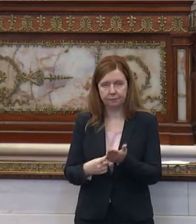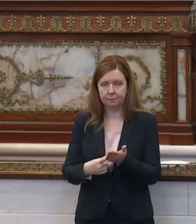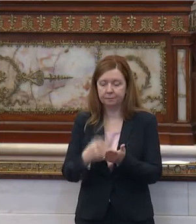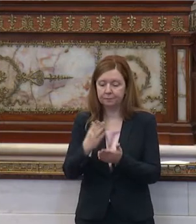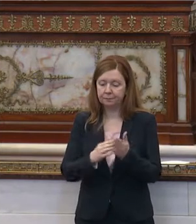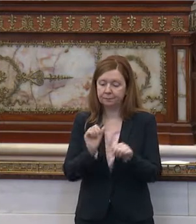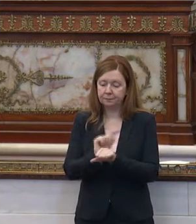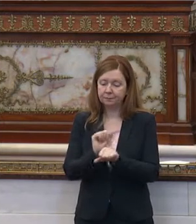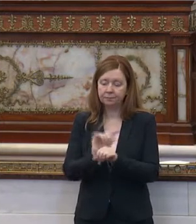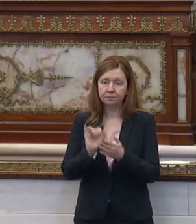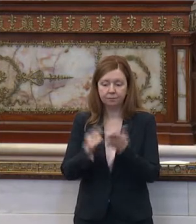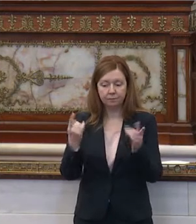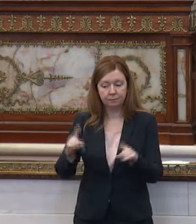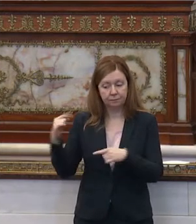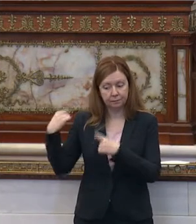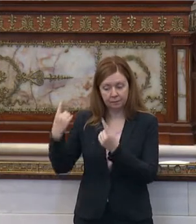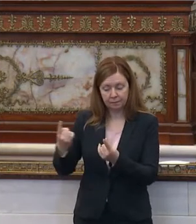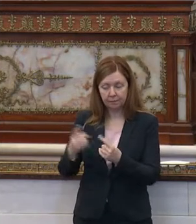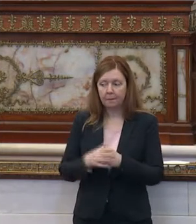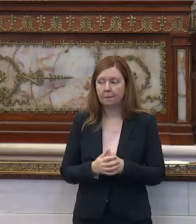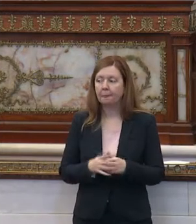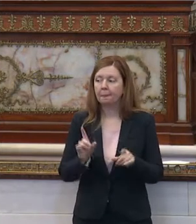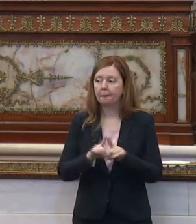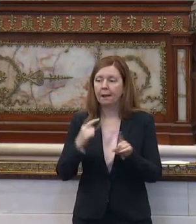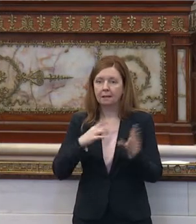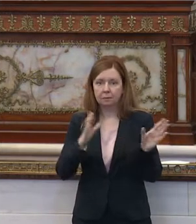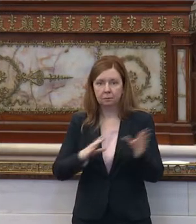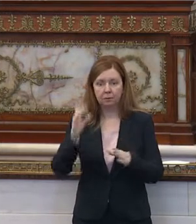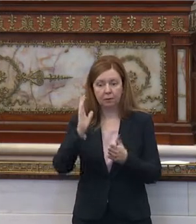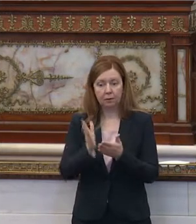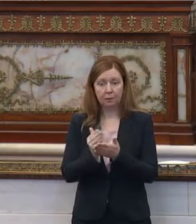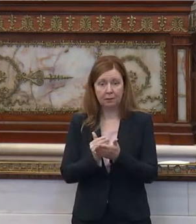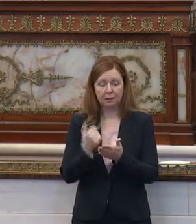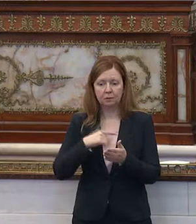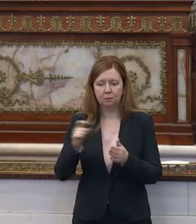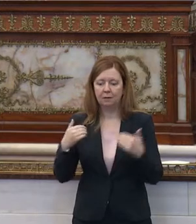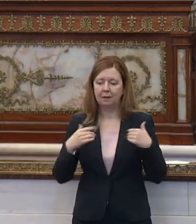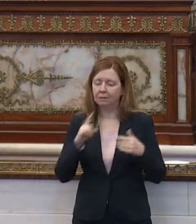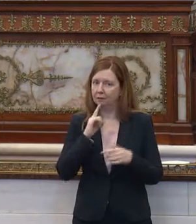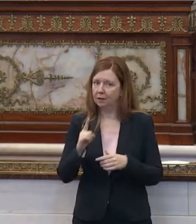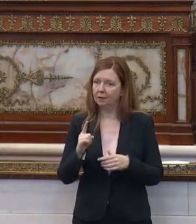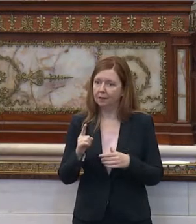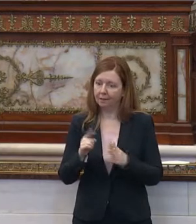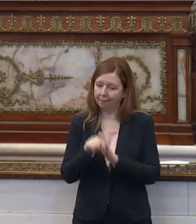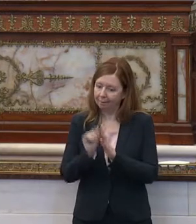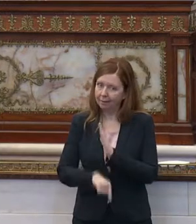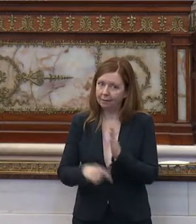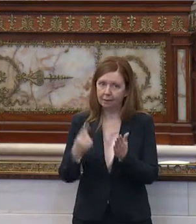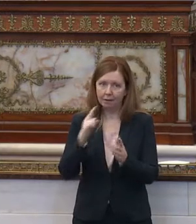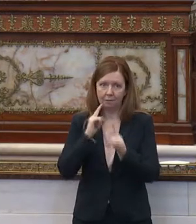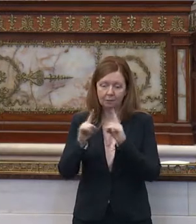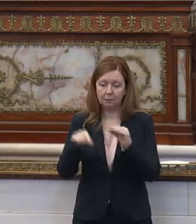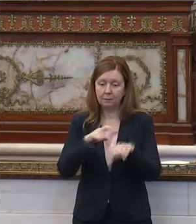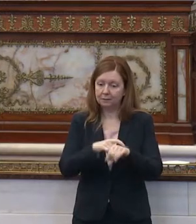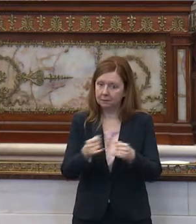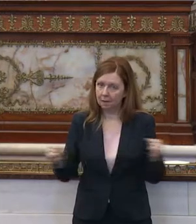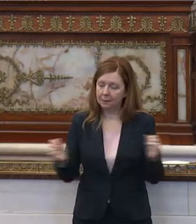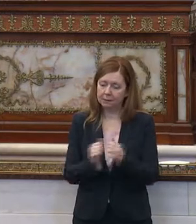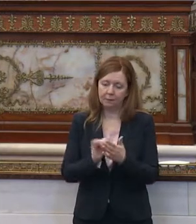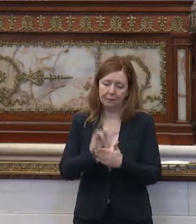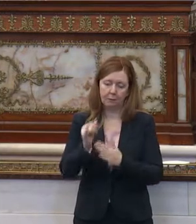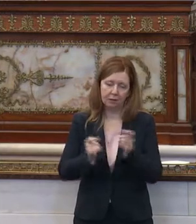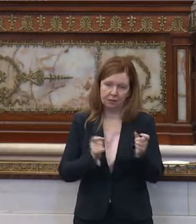some of the work that has been done. As we prepare for the budget, we should have a very lengthy conversation about timelines around this